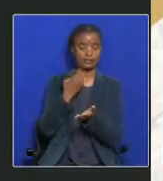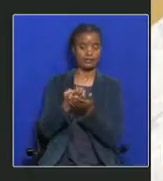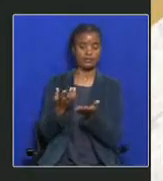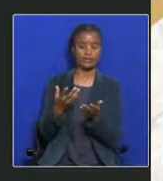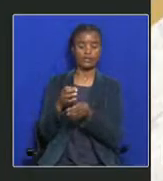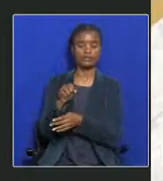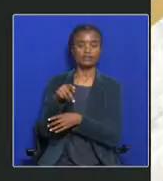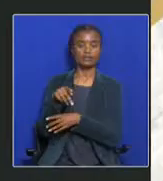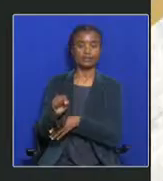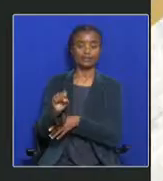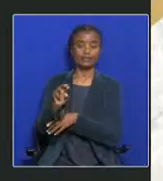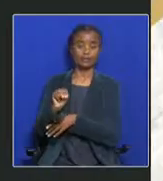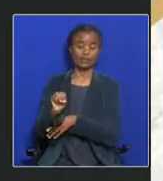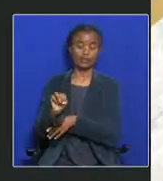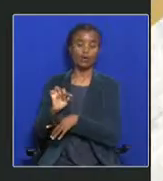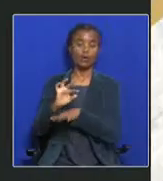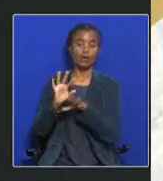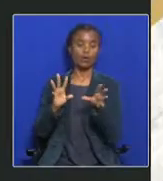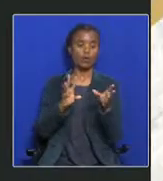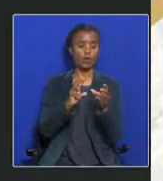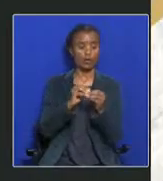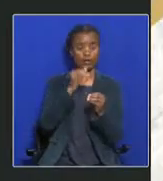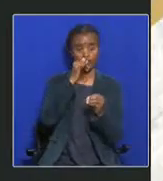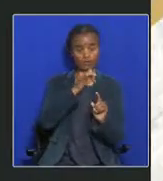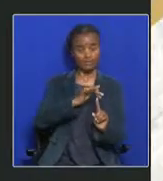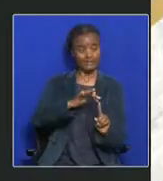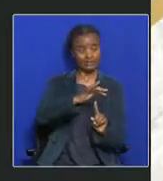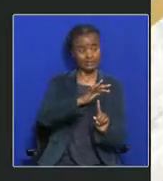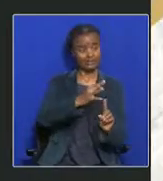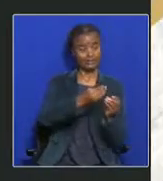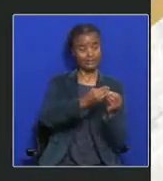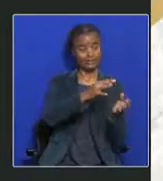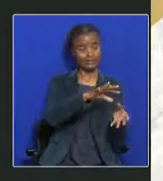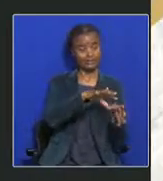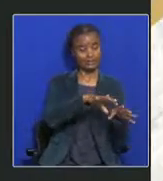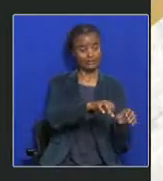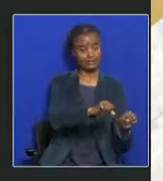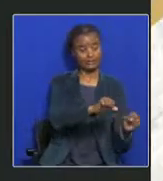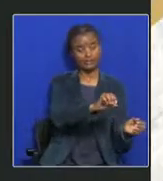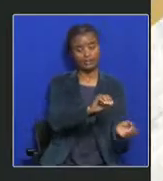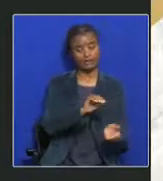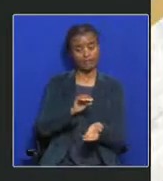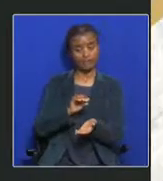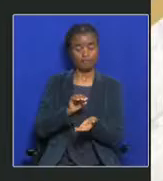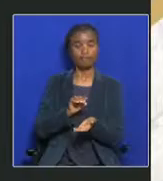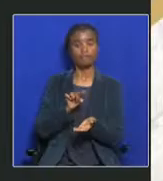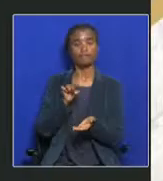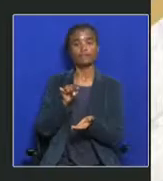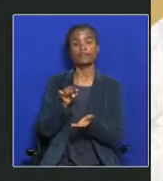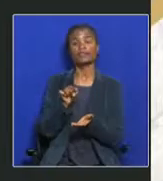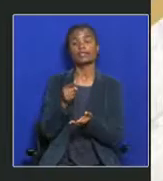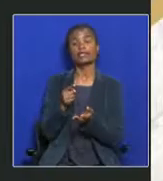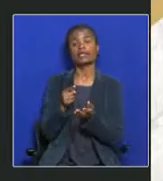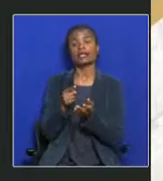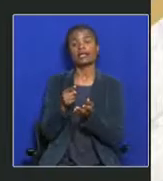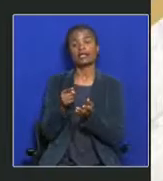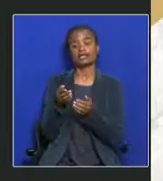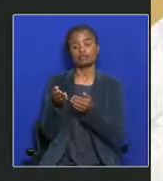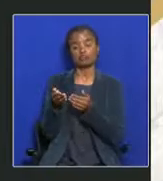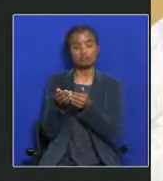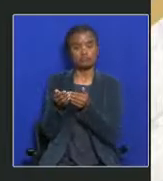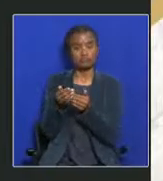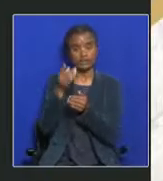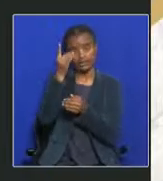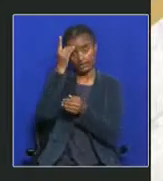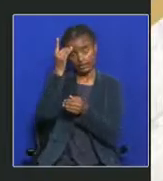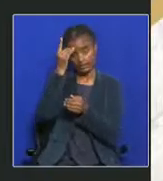scenes or found, and here's the emphasis, within the Durban Harbour Police area must be handed in